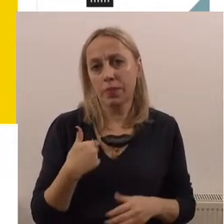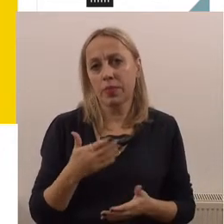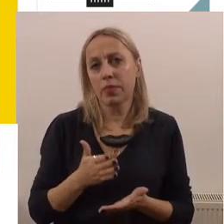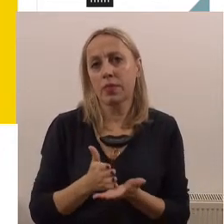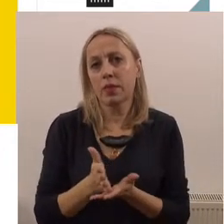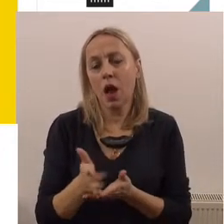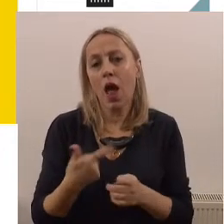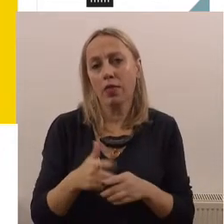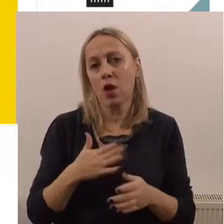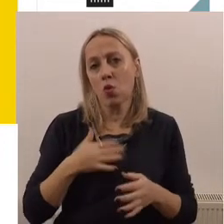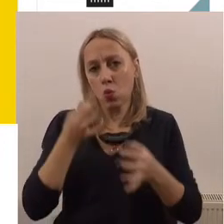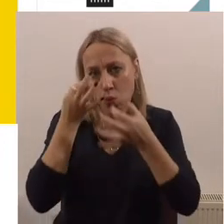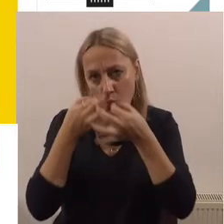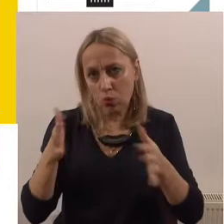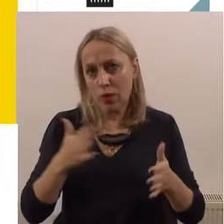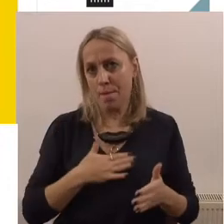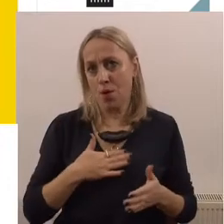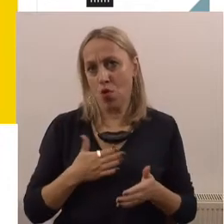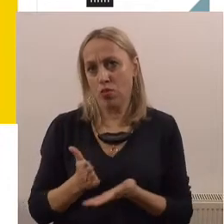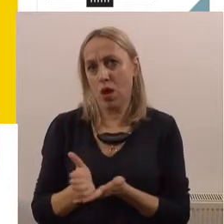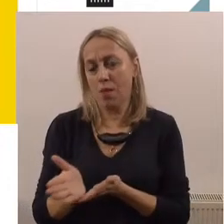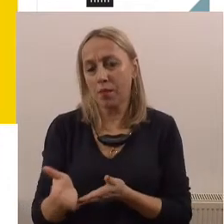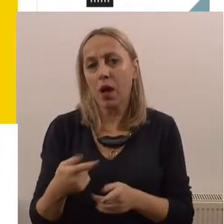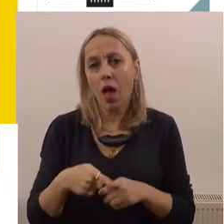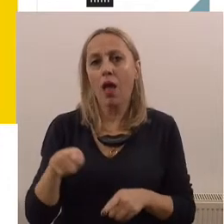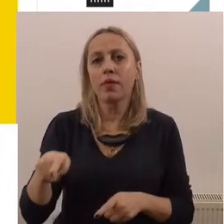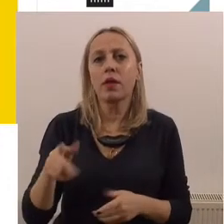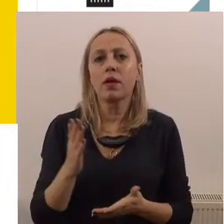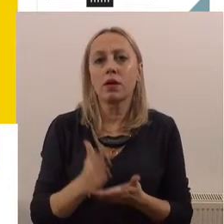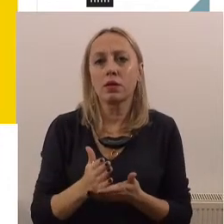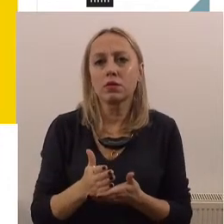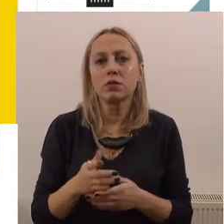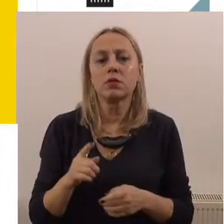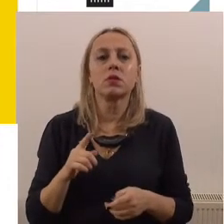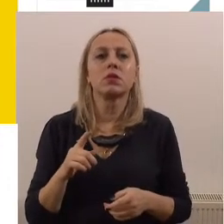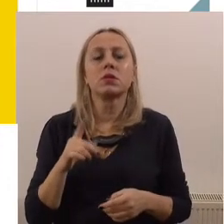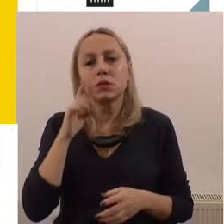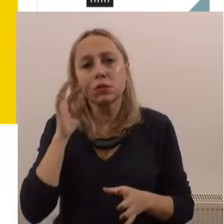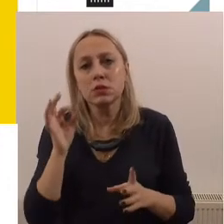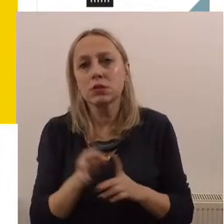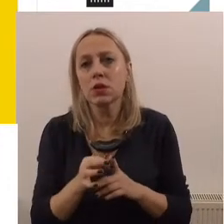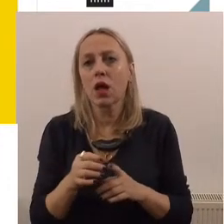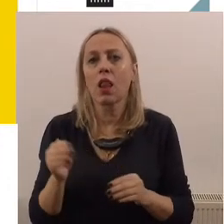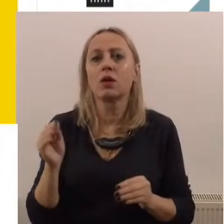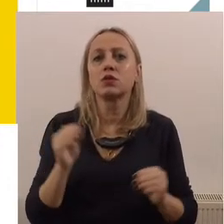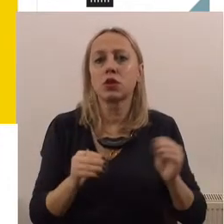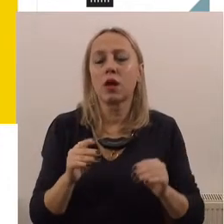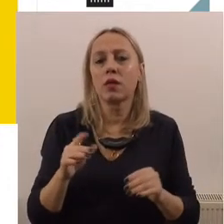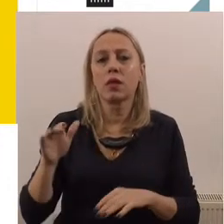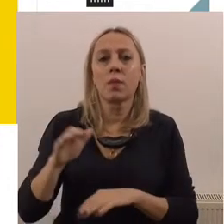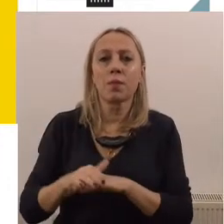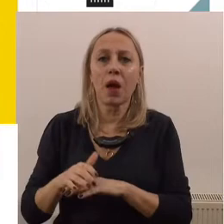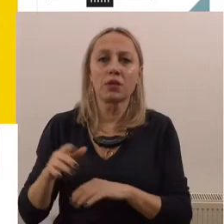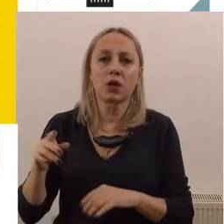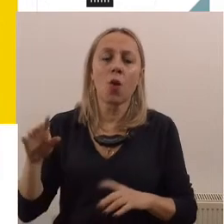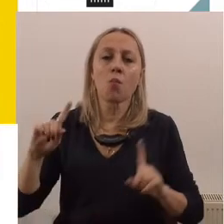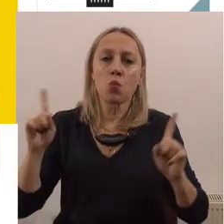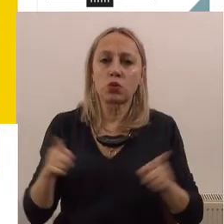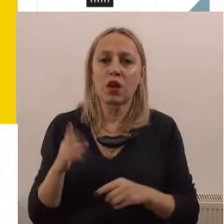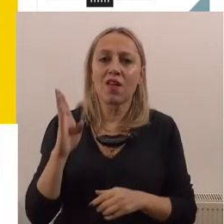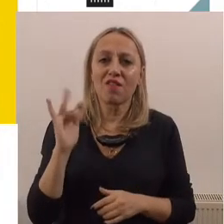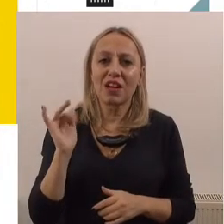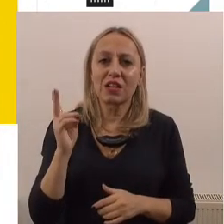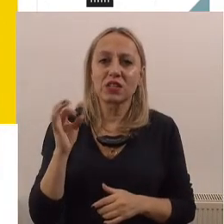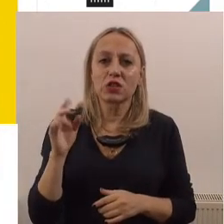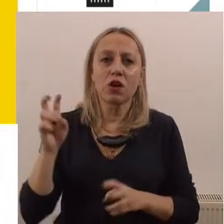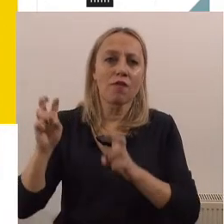a kind of an employment center for people with disabilities, and various workshops and webinars for employers